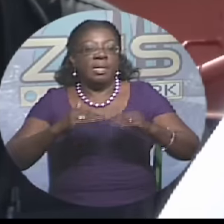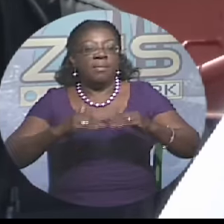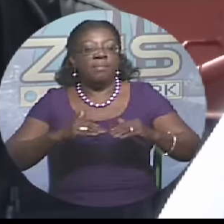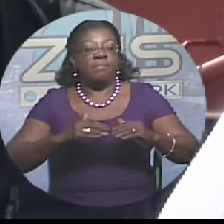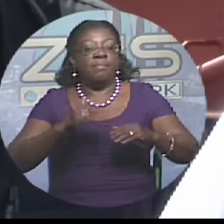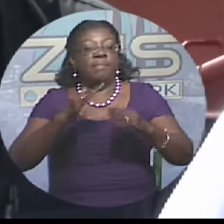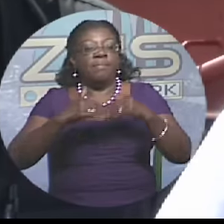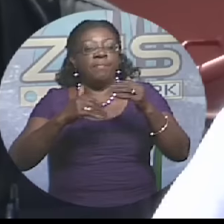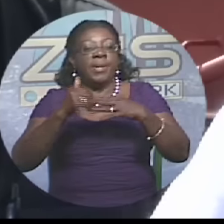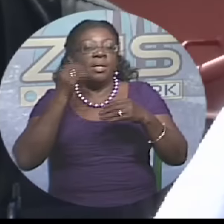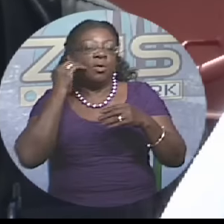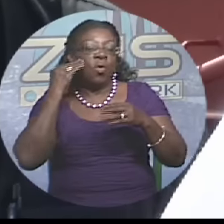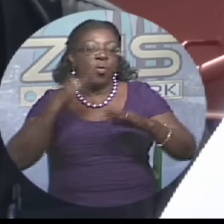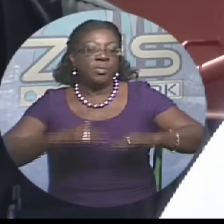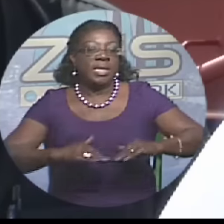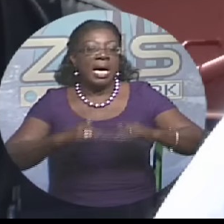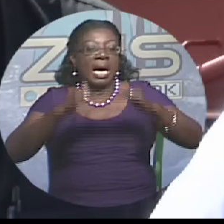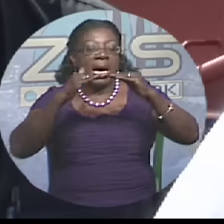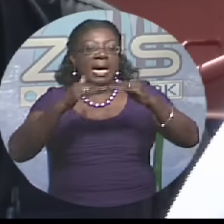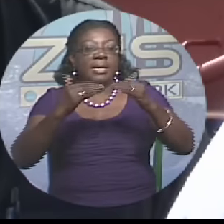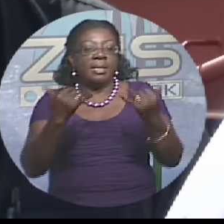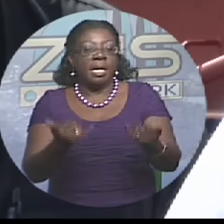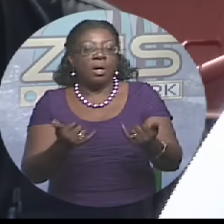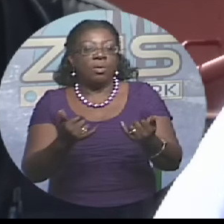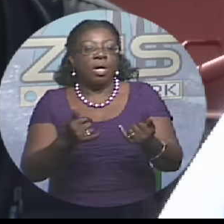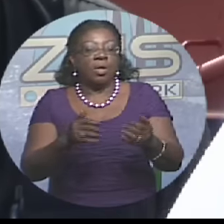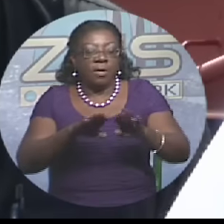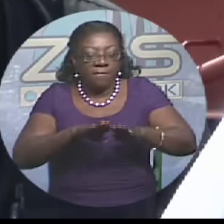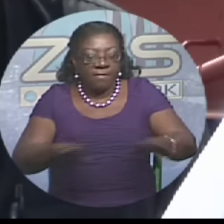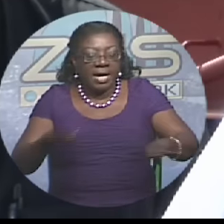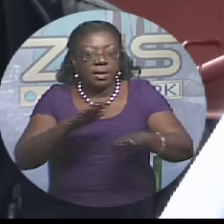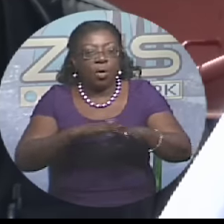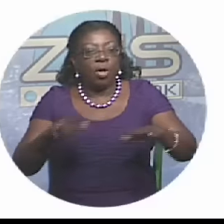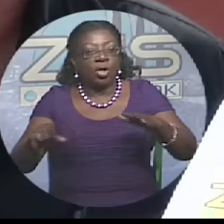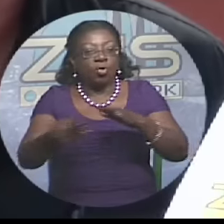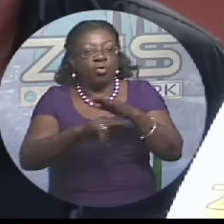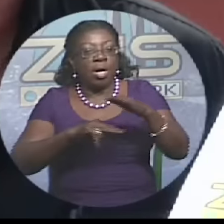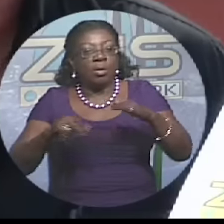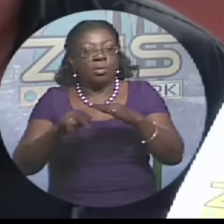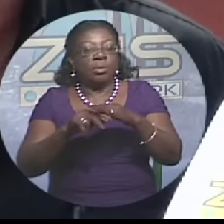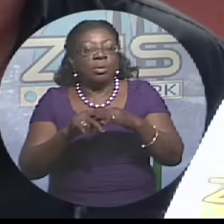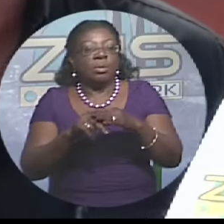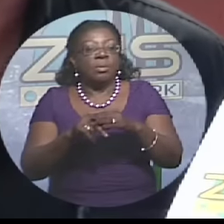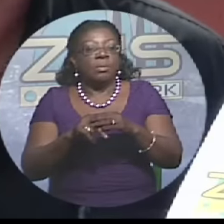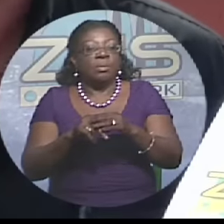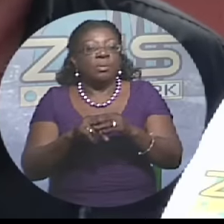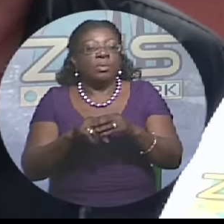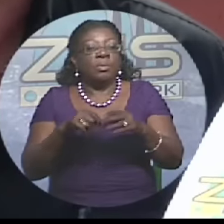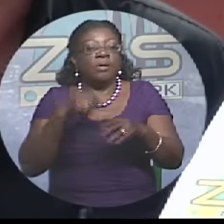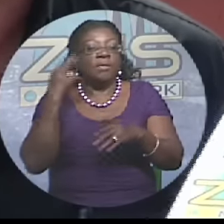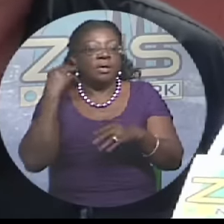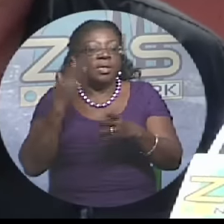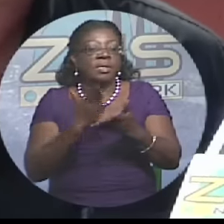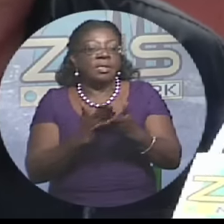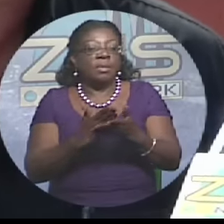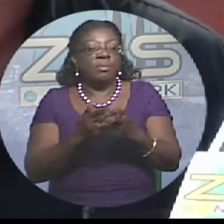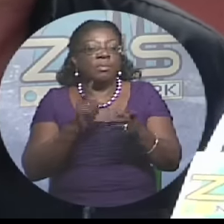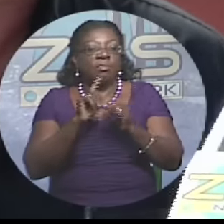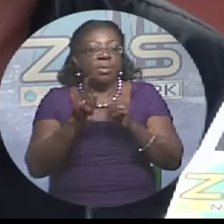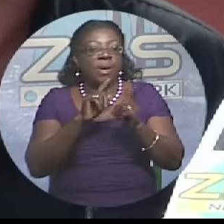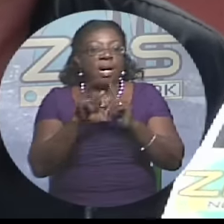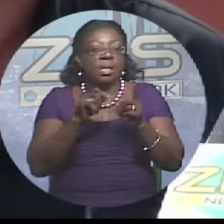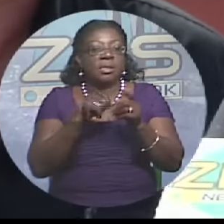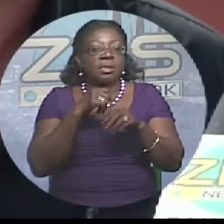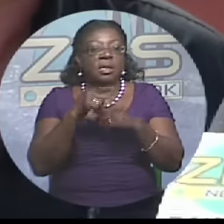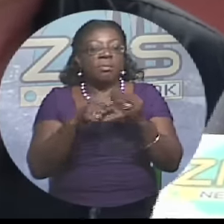take in consideration the surge or the wind that may come with future storms. We've heard some remarks in reference to the coordination or